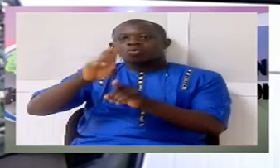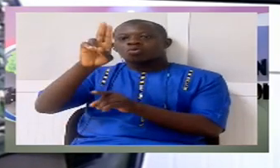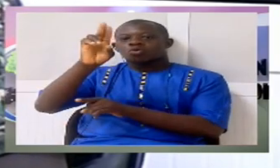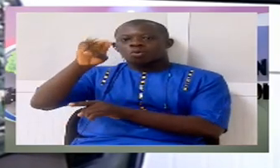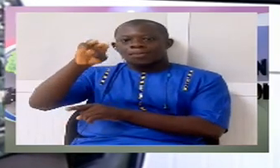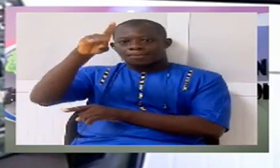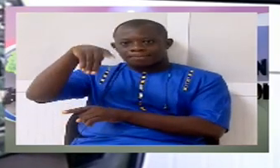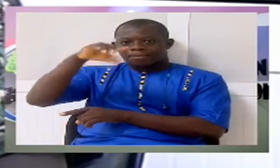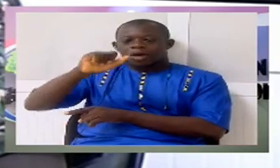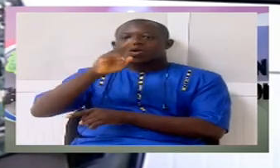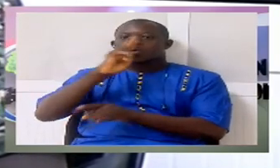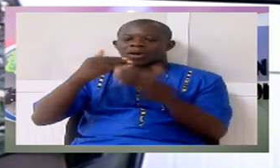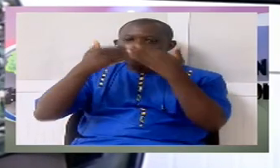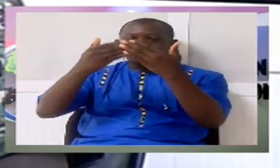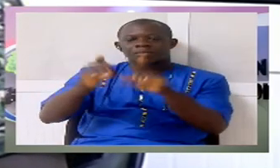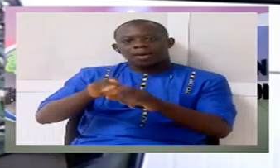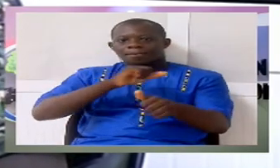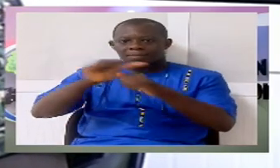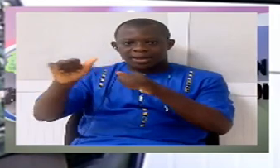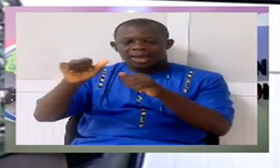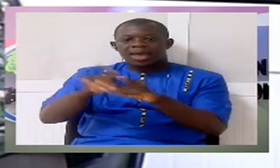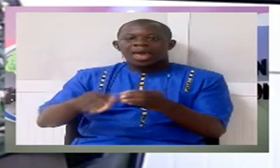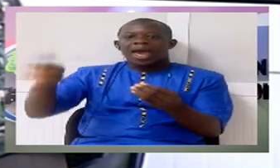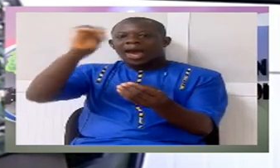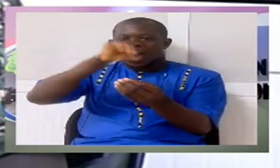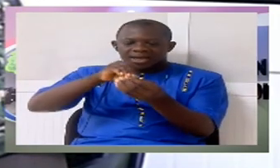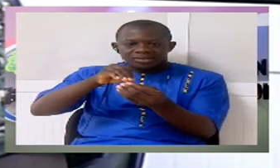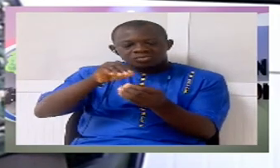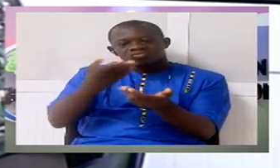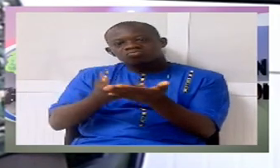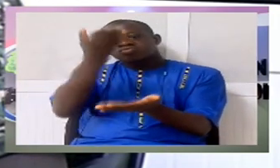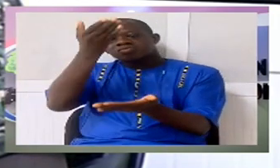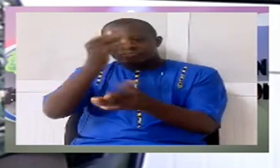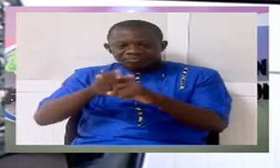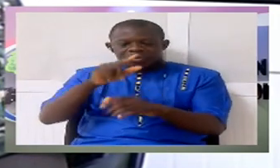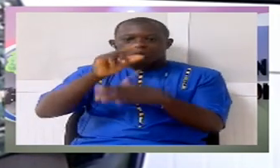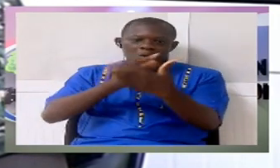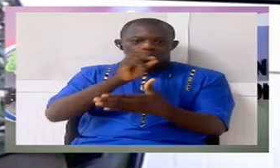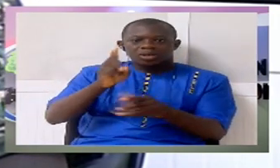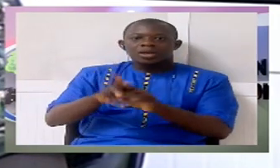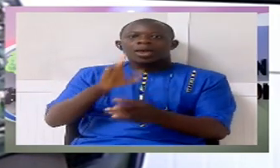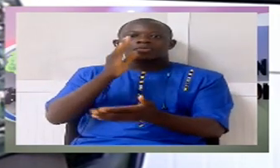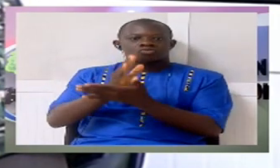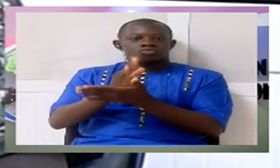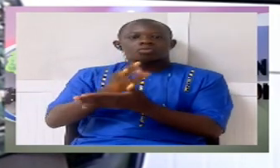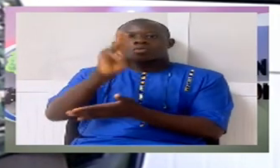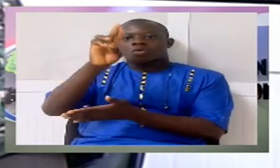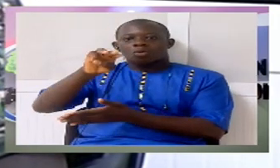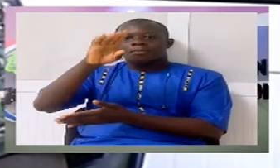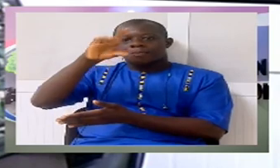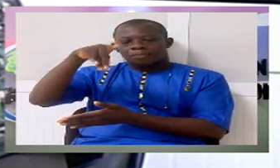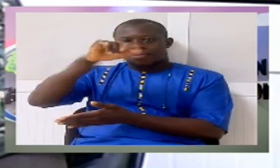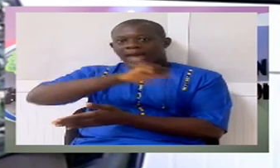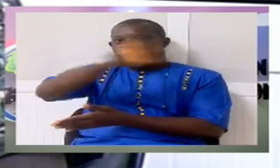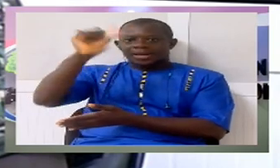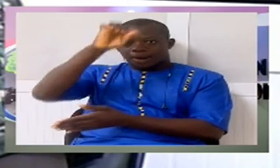who usually tells him umpa former president nyere boka moto. Umpa and the former president used to join the same vehicle, but umpa will give the instructions whether to increase the